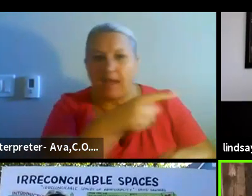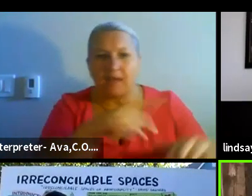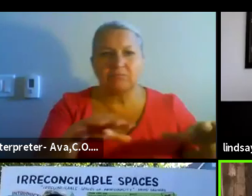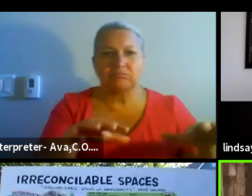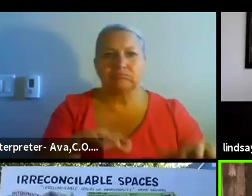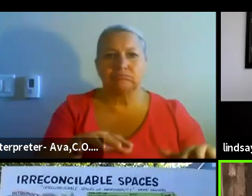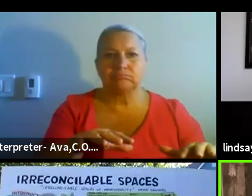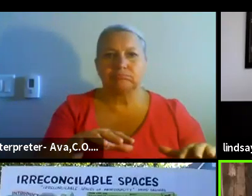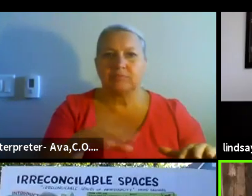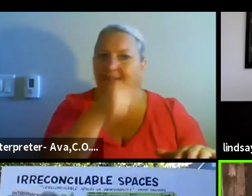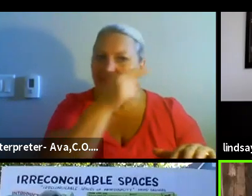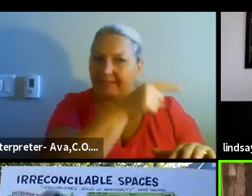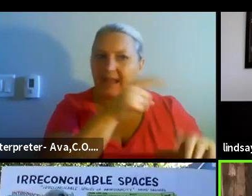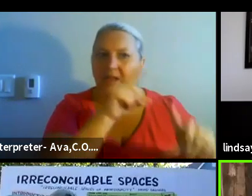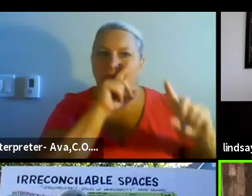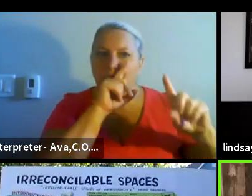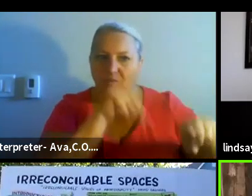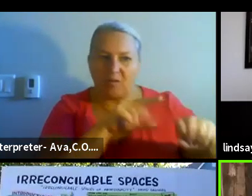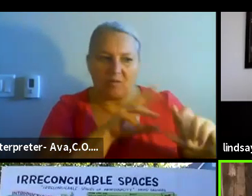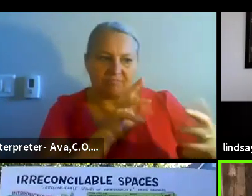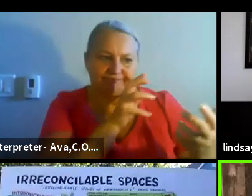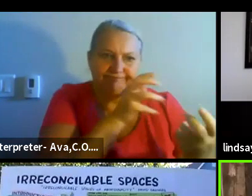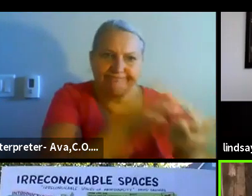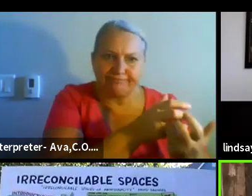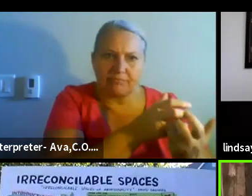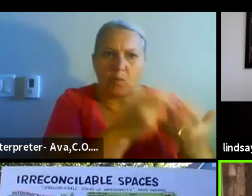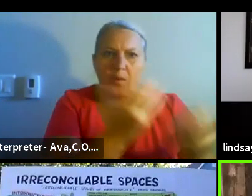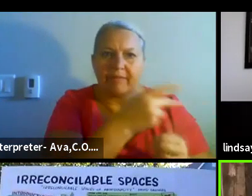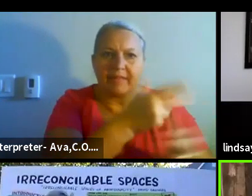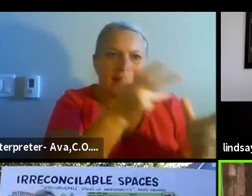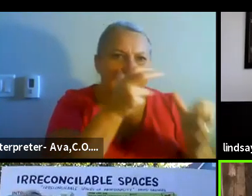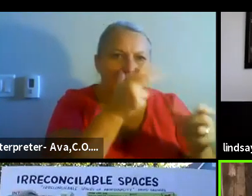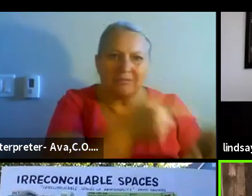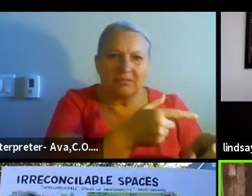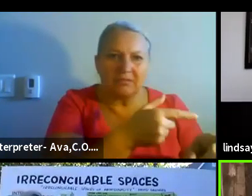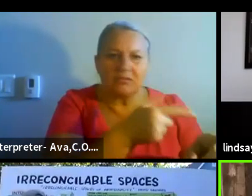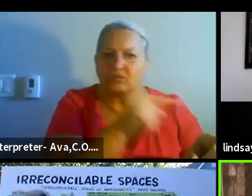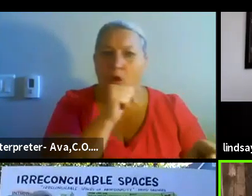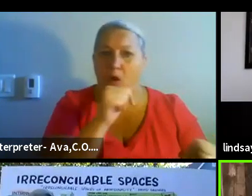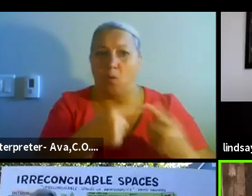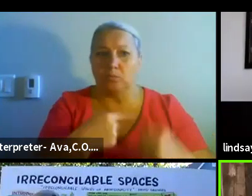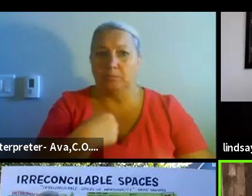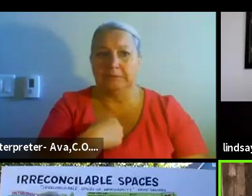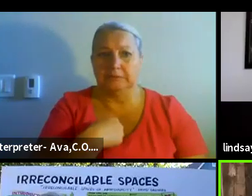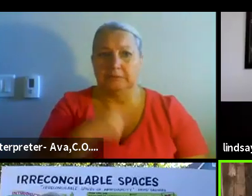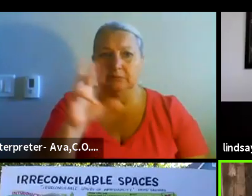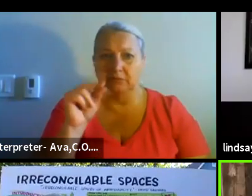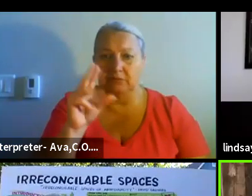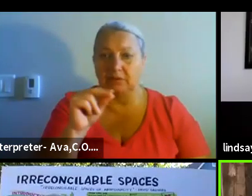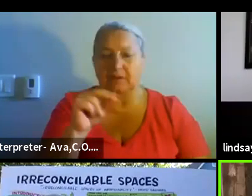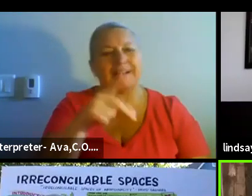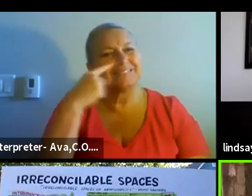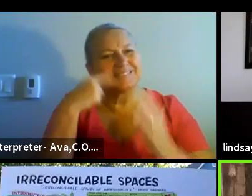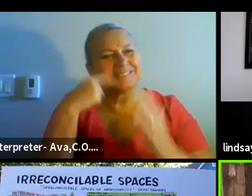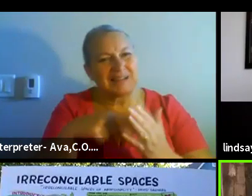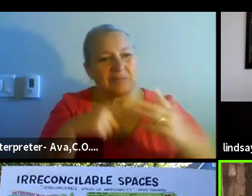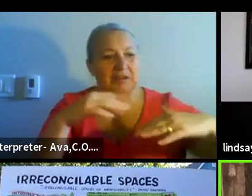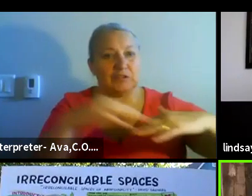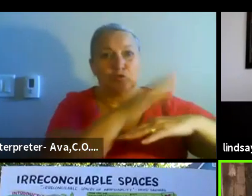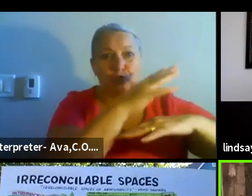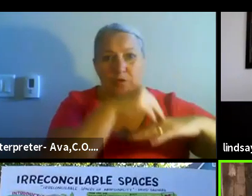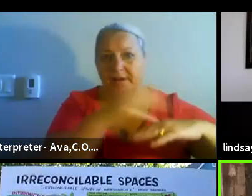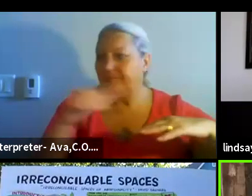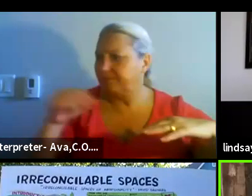they responded to that, what they were hearing, not necessarily to me. Had both groups traveled together,